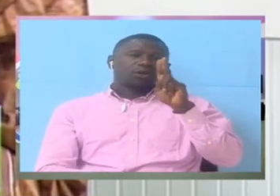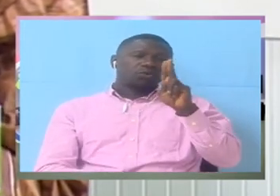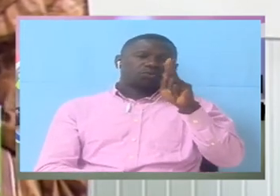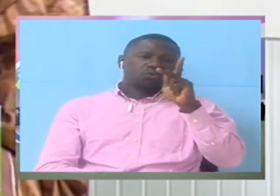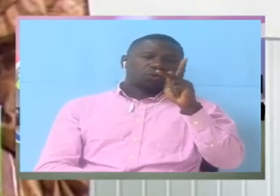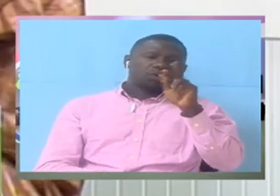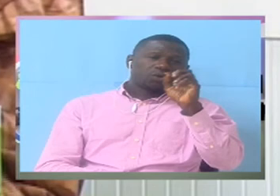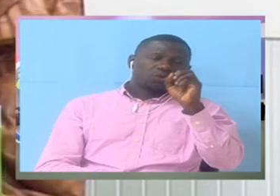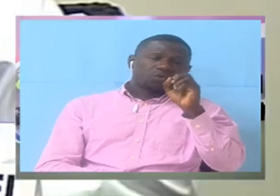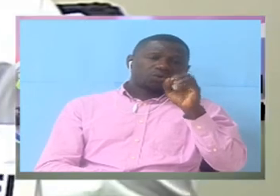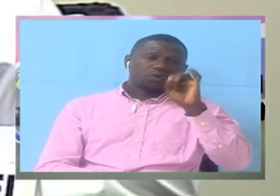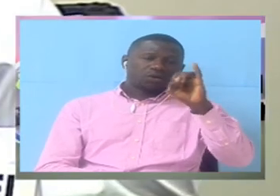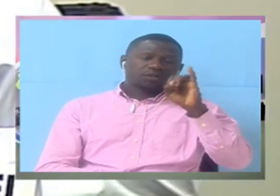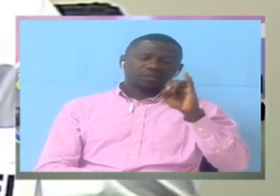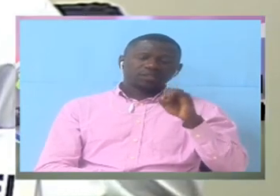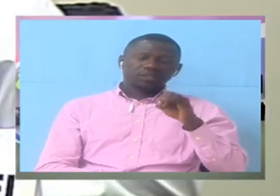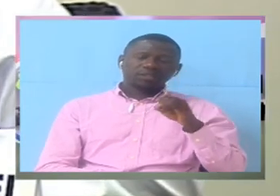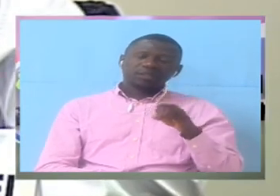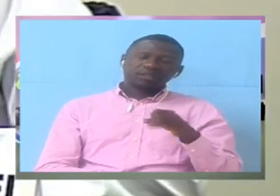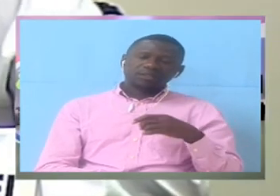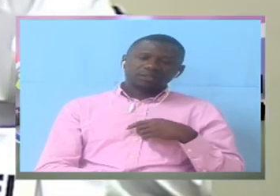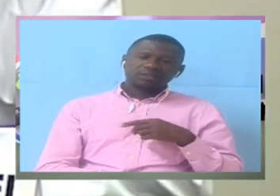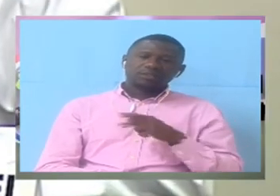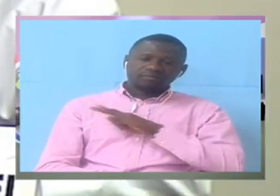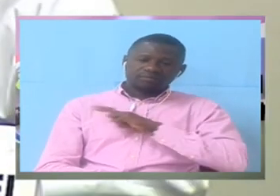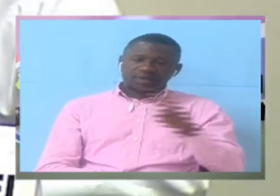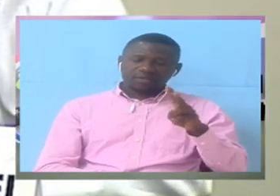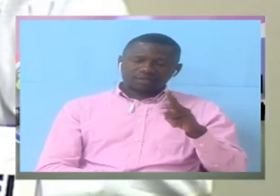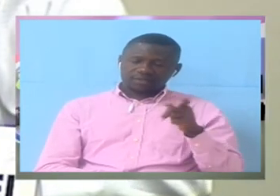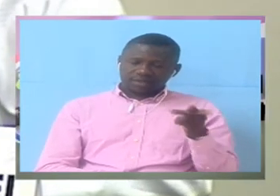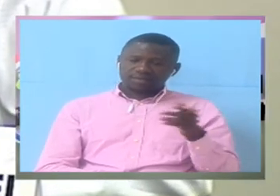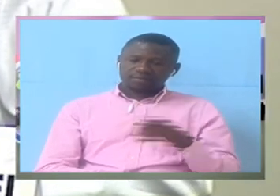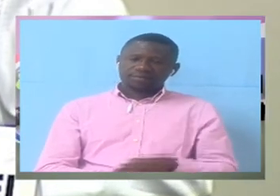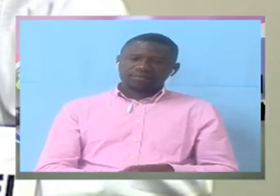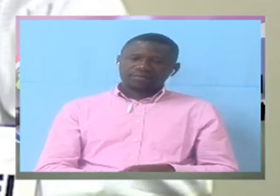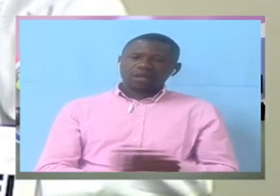deputy. How many Gambian generals did you have there?